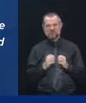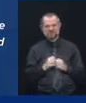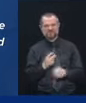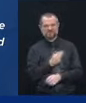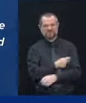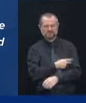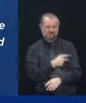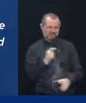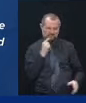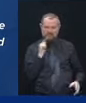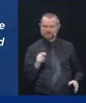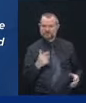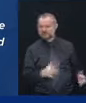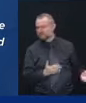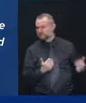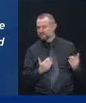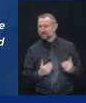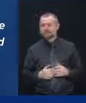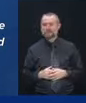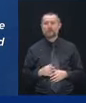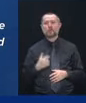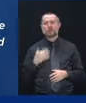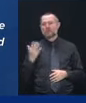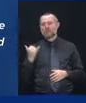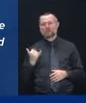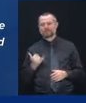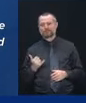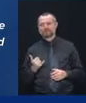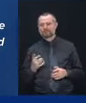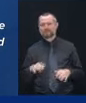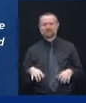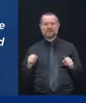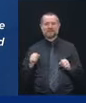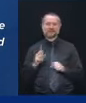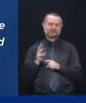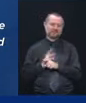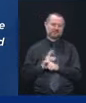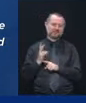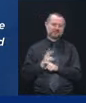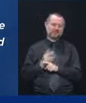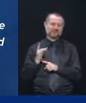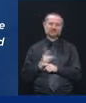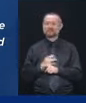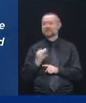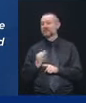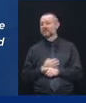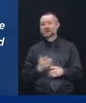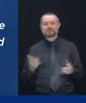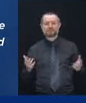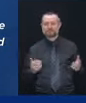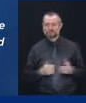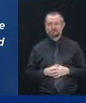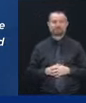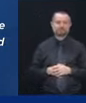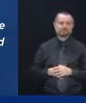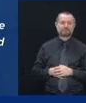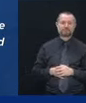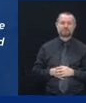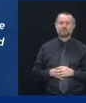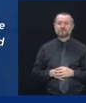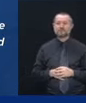have months and months just to get to the people who are now eligible,